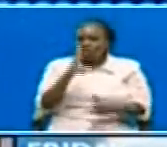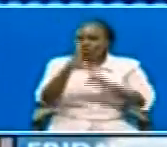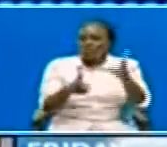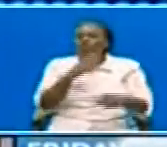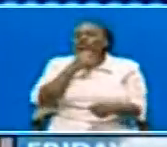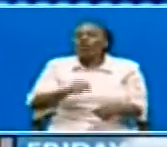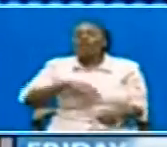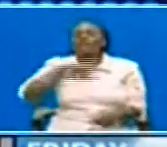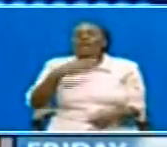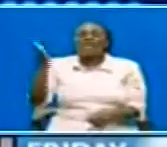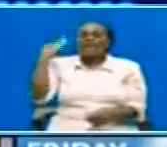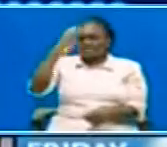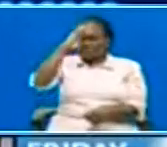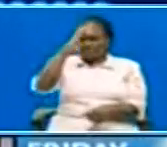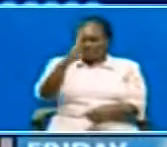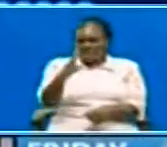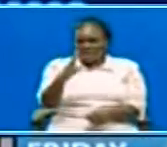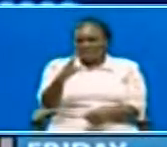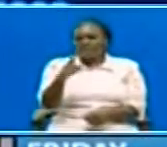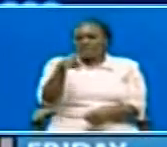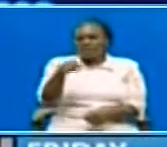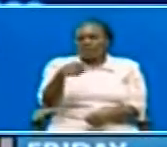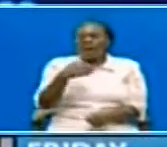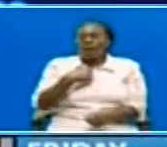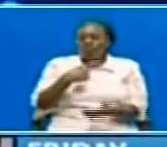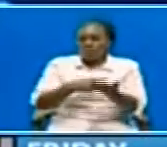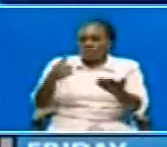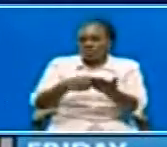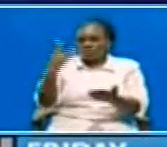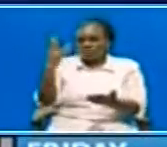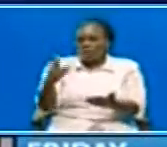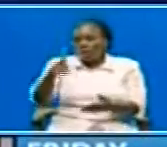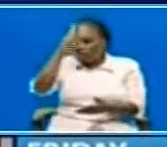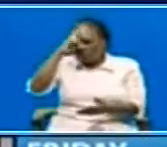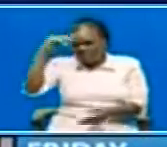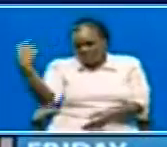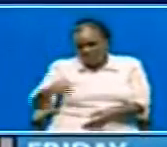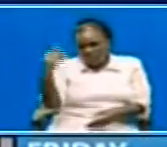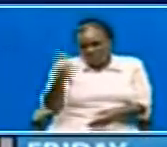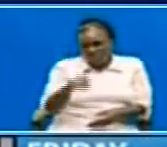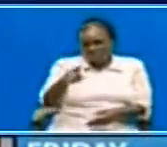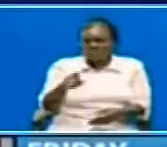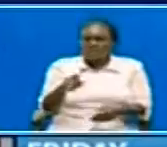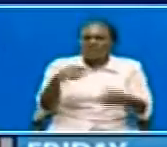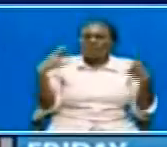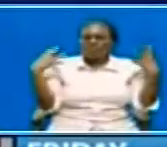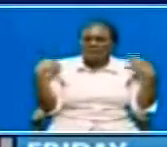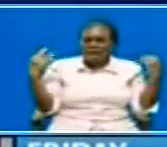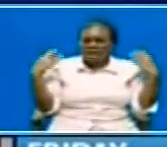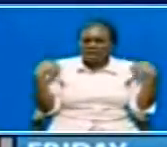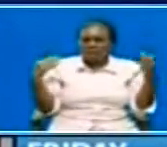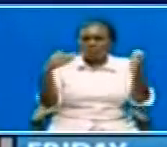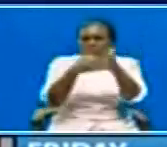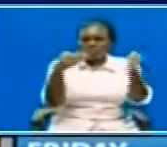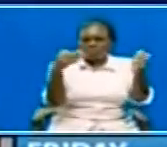last Sunday, succumbing to injuries inflicted on her 4 weeks ago, allegedly by police officers who are enforcing the dusk to dawn curfew